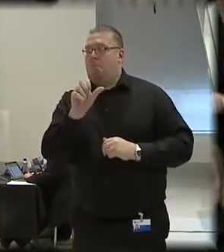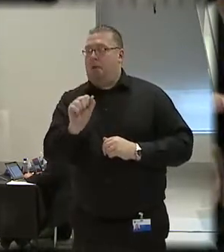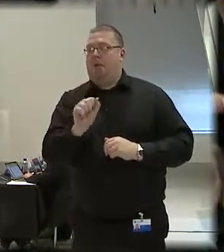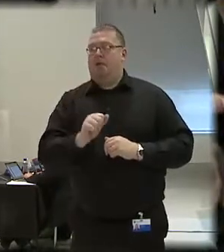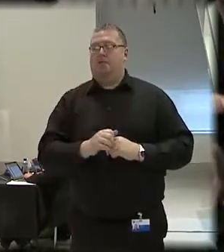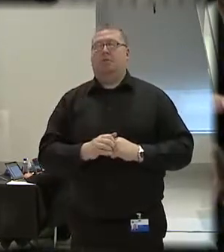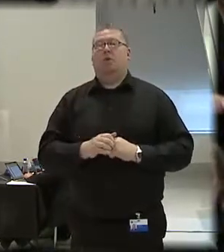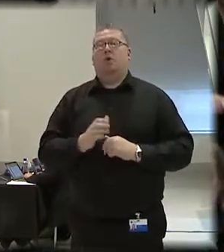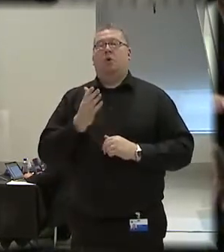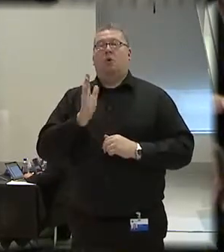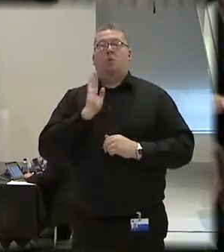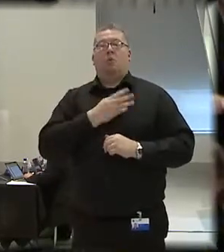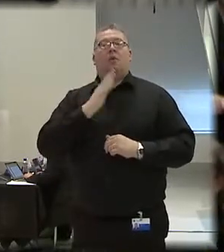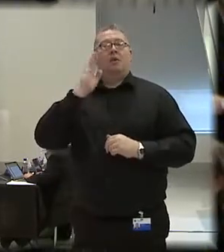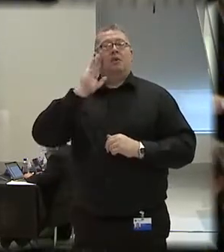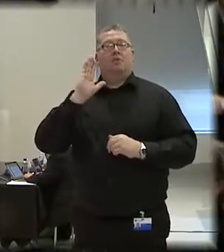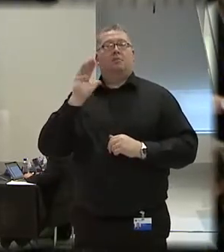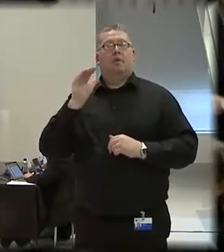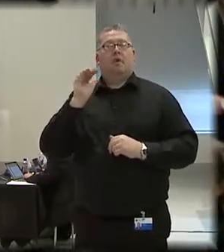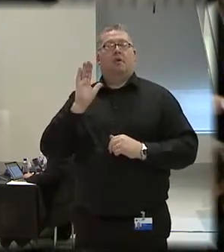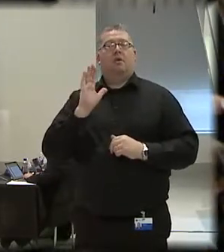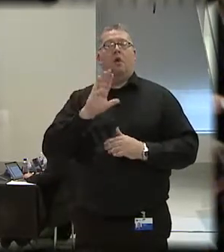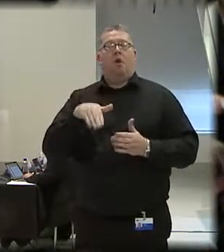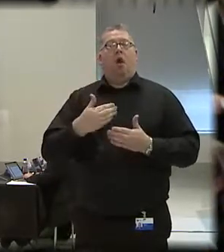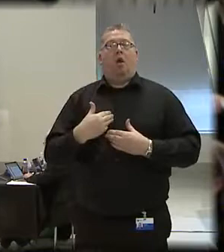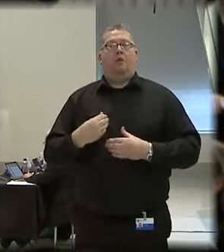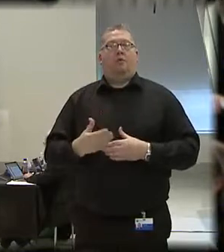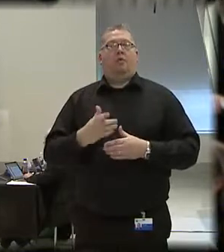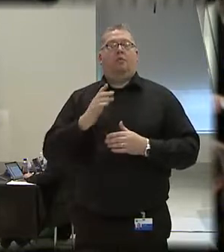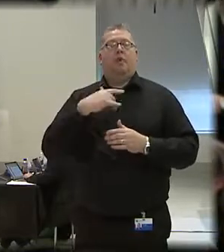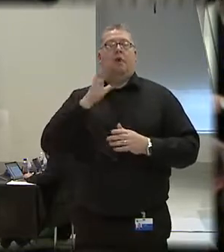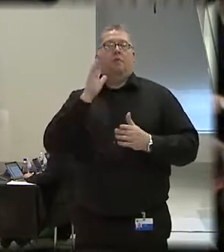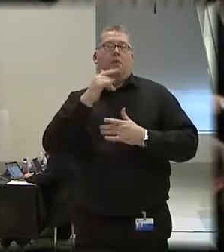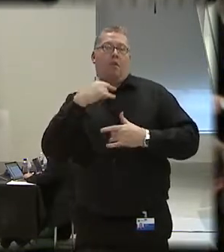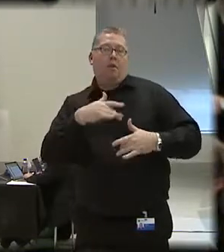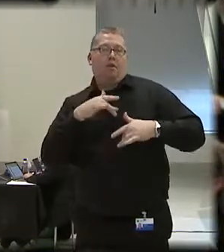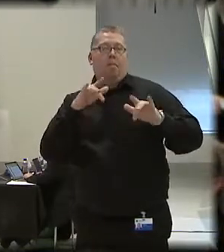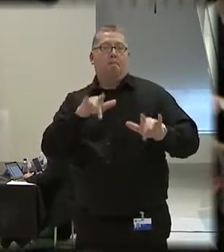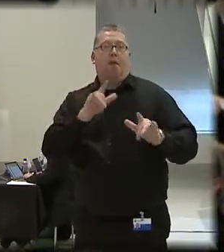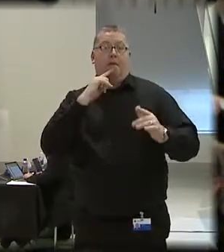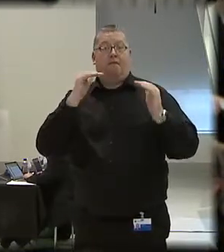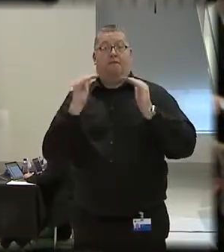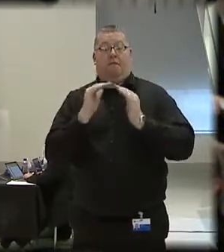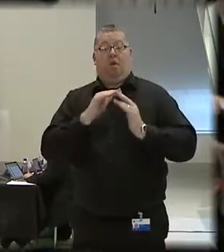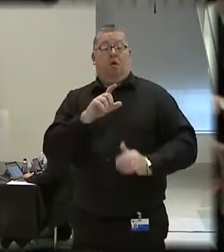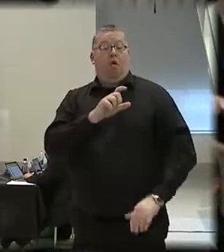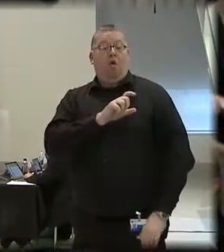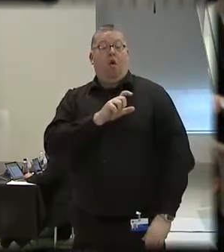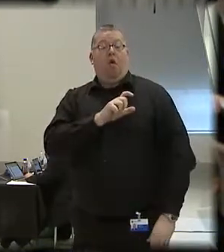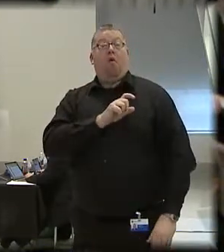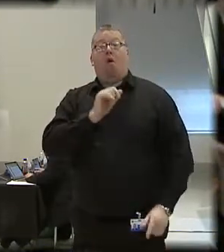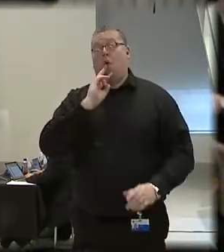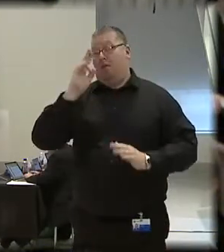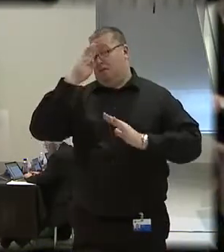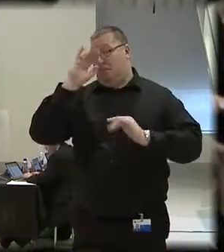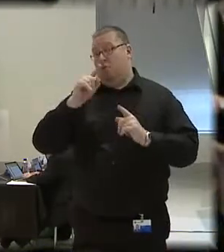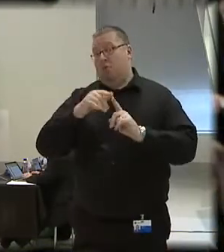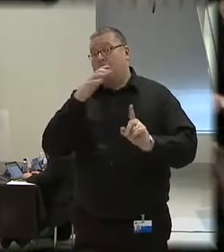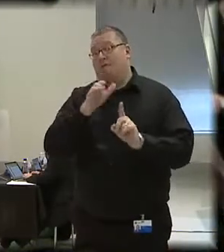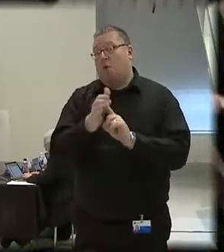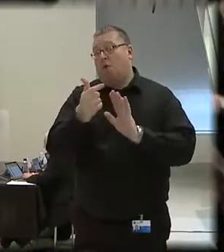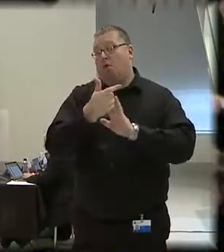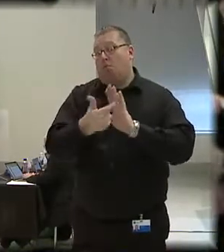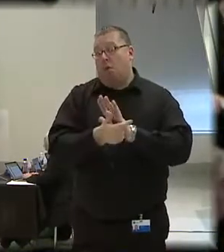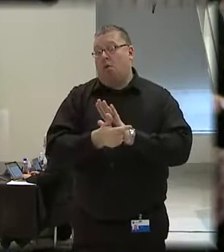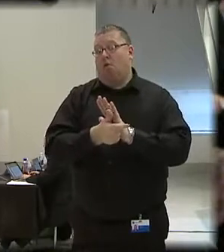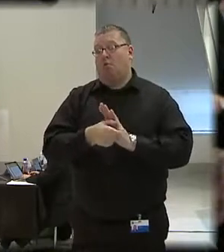expect our officers to offer every citizen respect, dignity, compassion, and fairness. Officers are expected to enforce the law